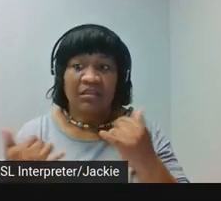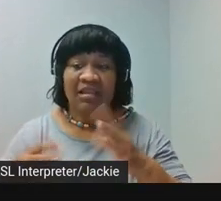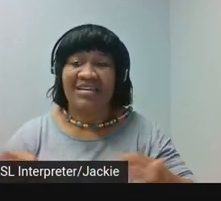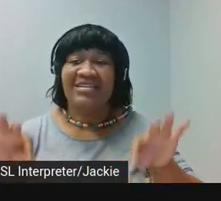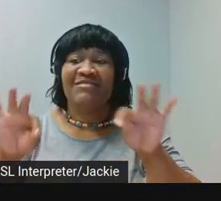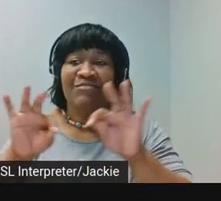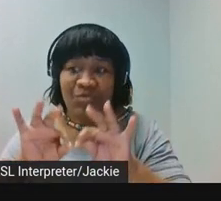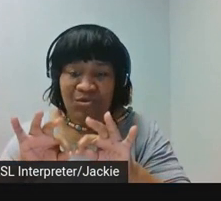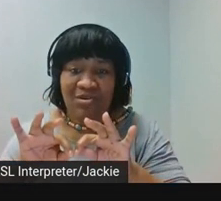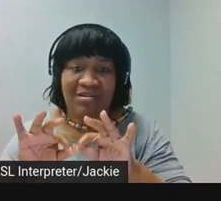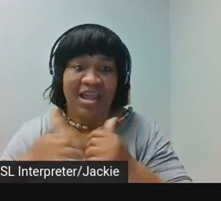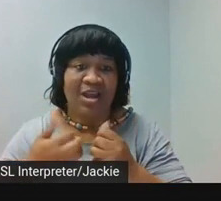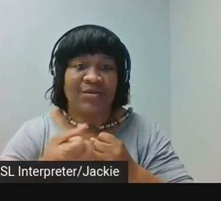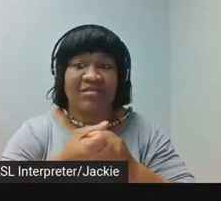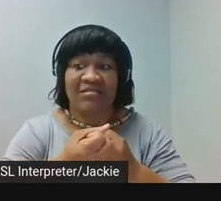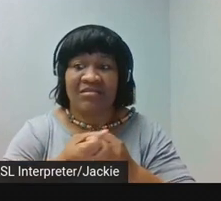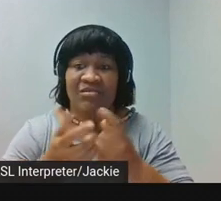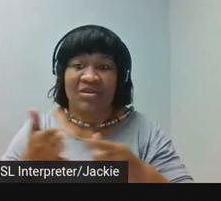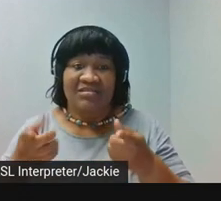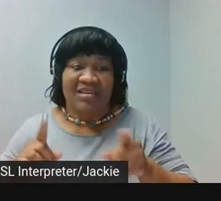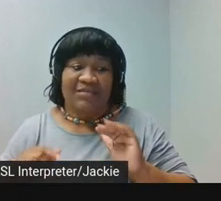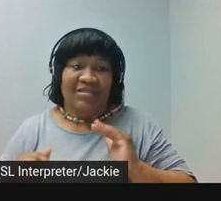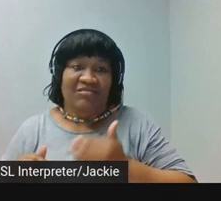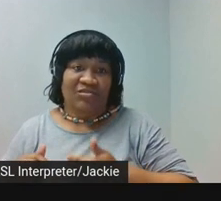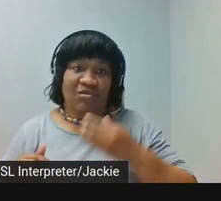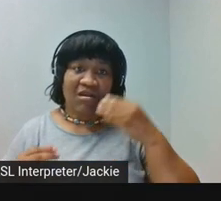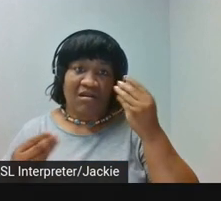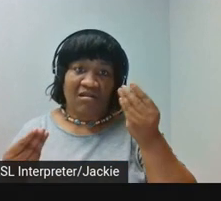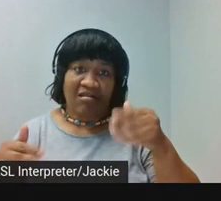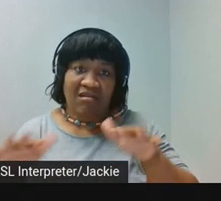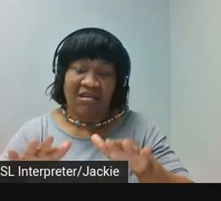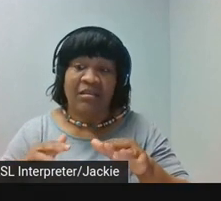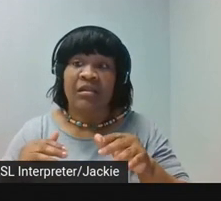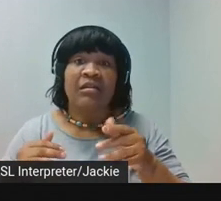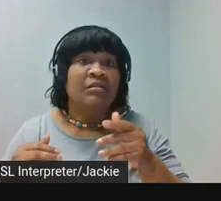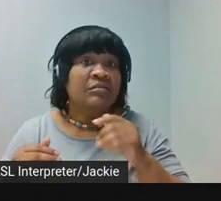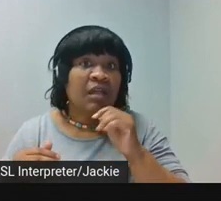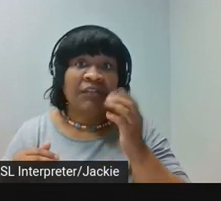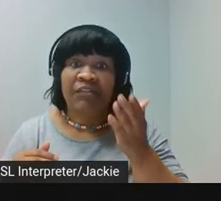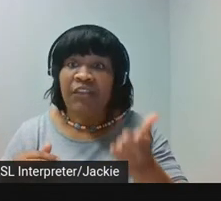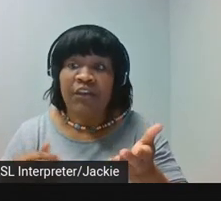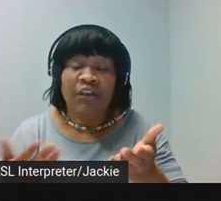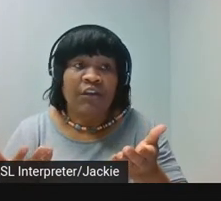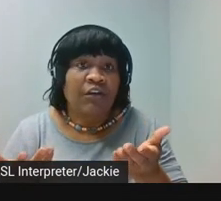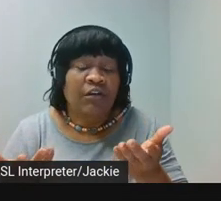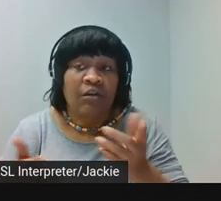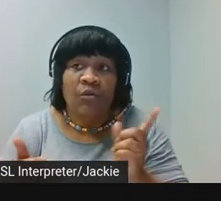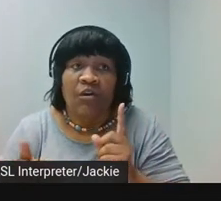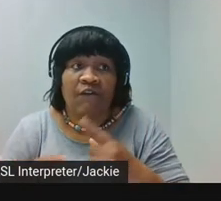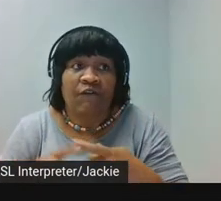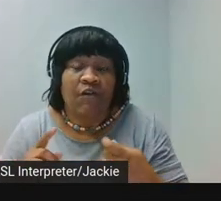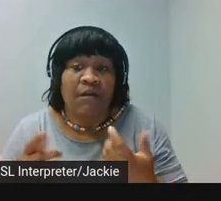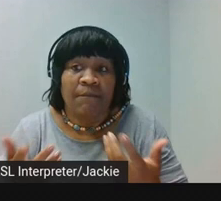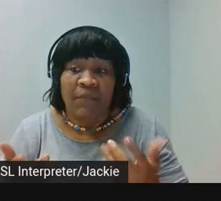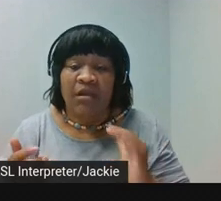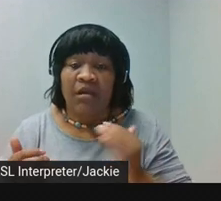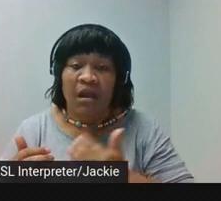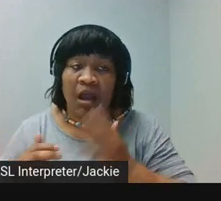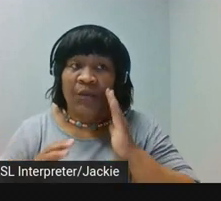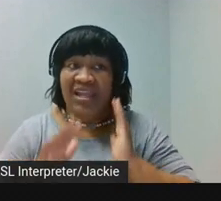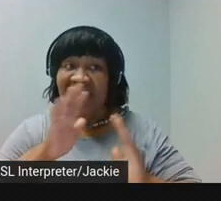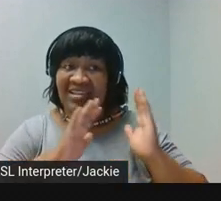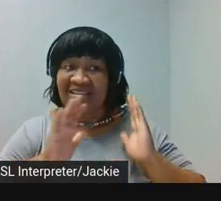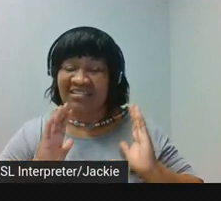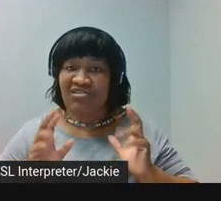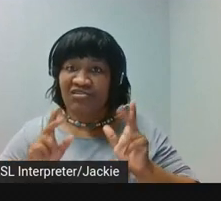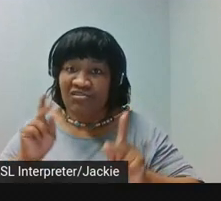to bridge what has happened to our land, what isn't there anymore, and what we've come from, our ancestors.